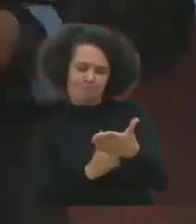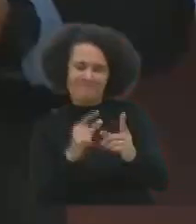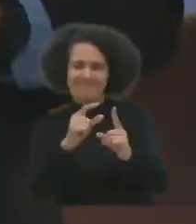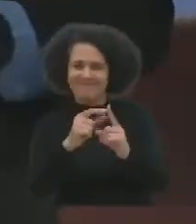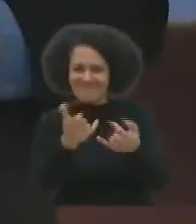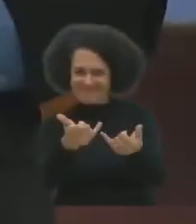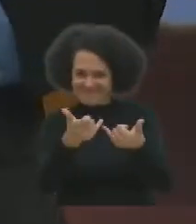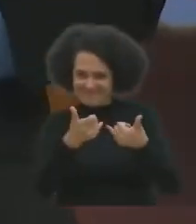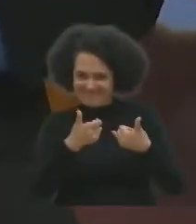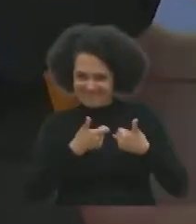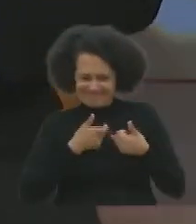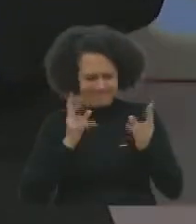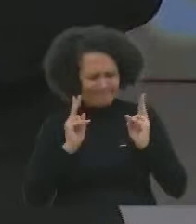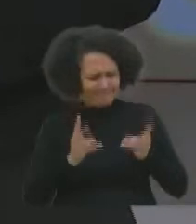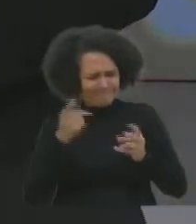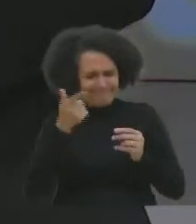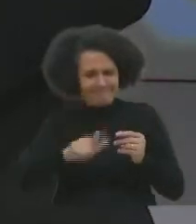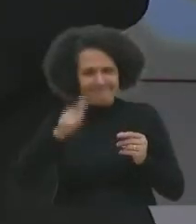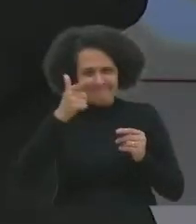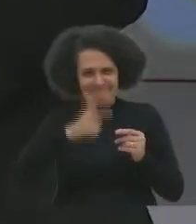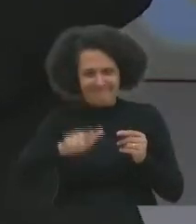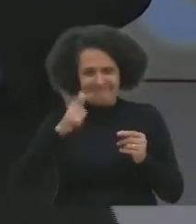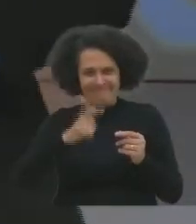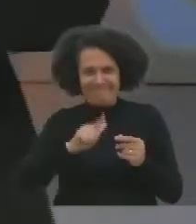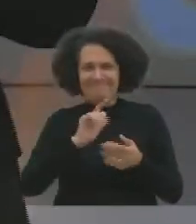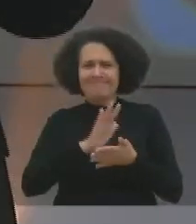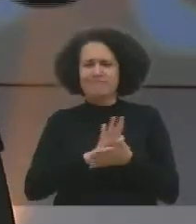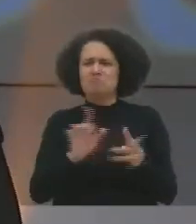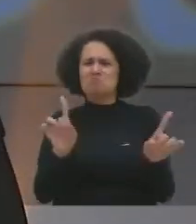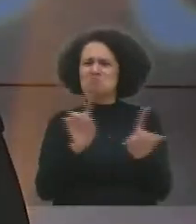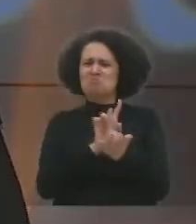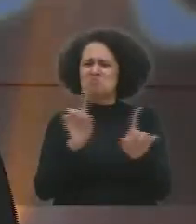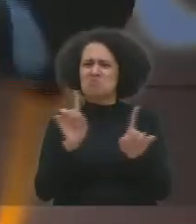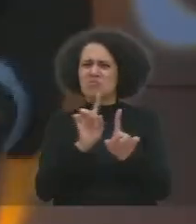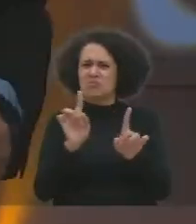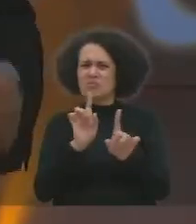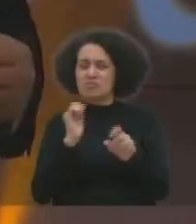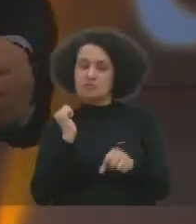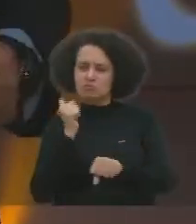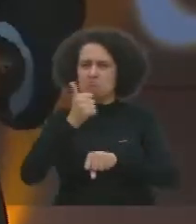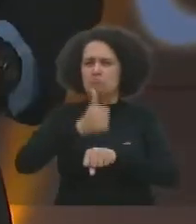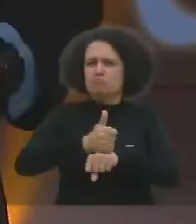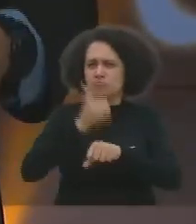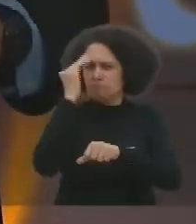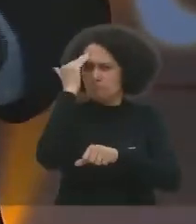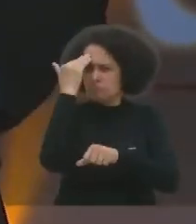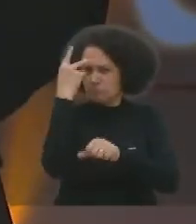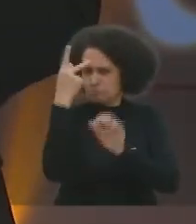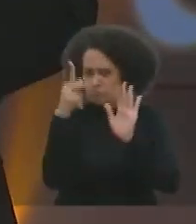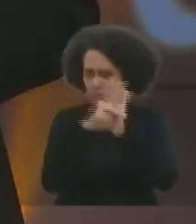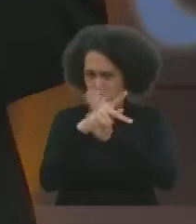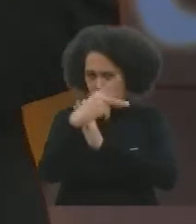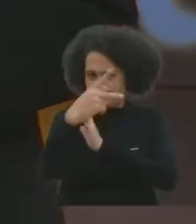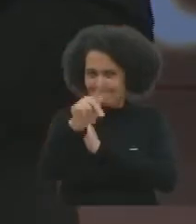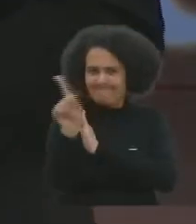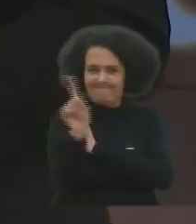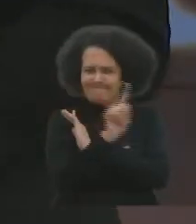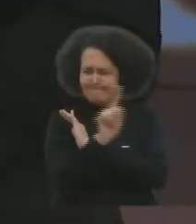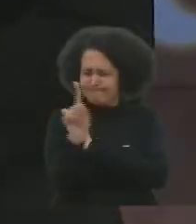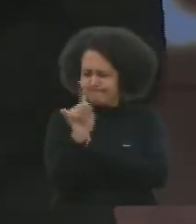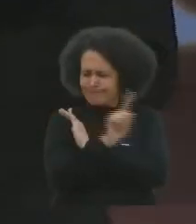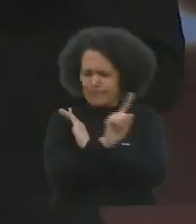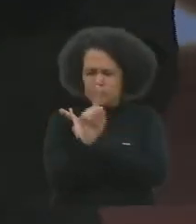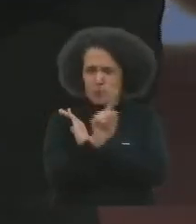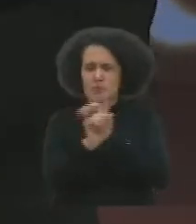de novo. Do not lean on your own understanding. Não se apoie no teu próprio entendimento. But in all of your ways acknowledge